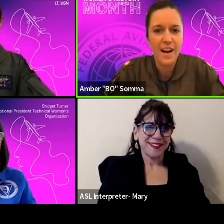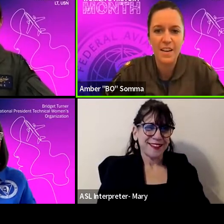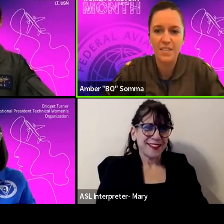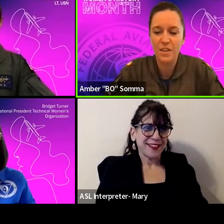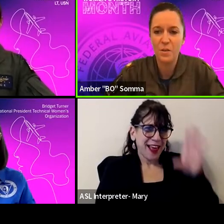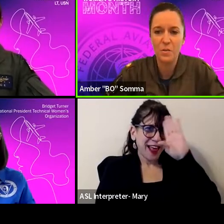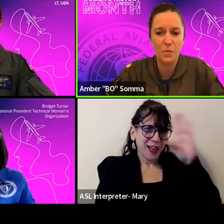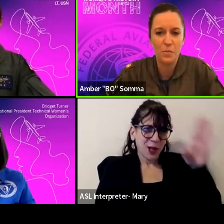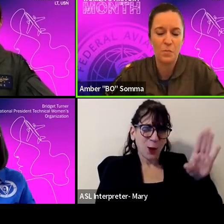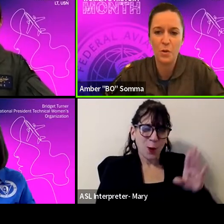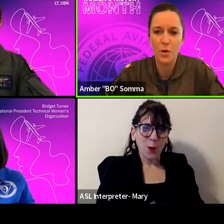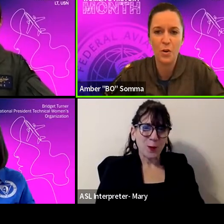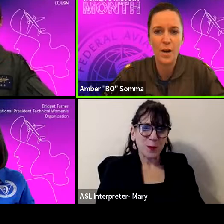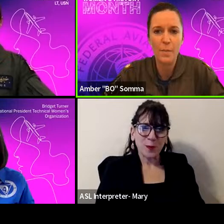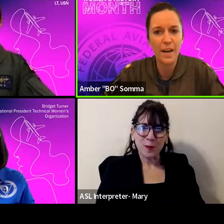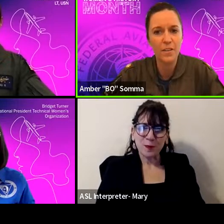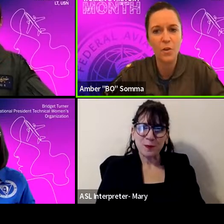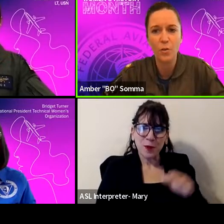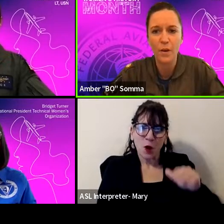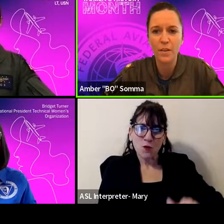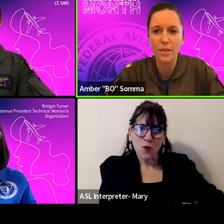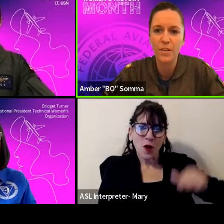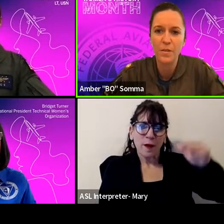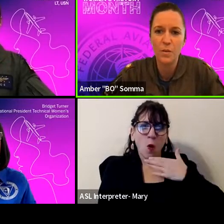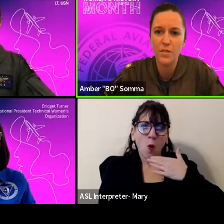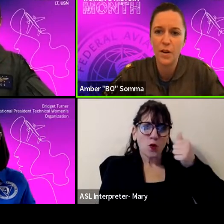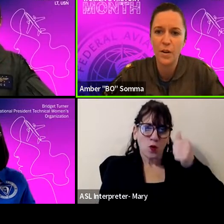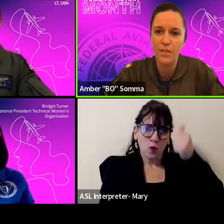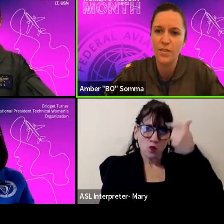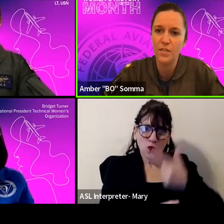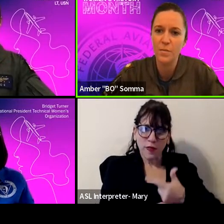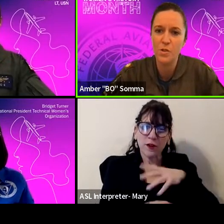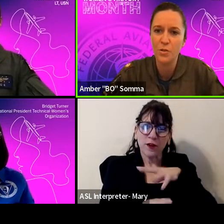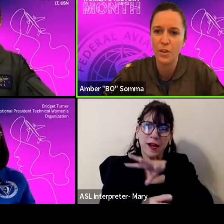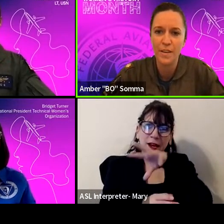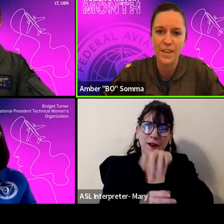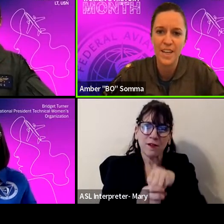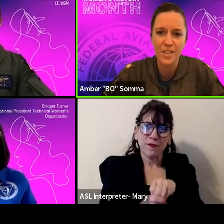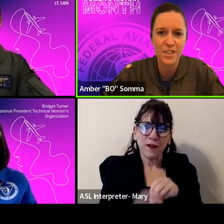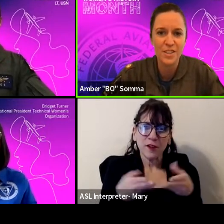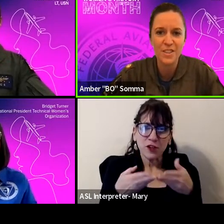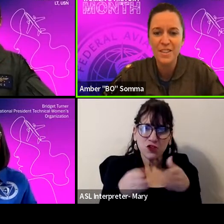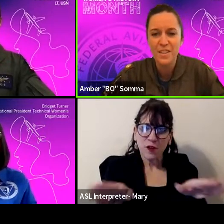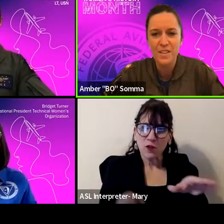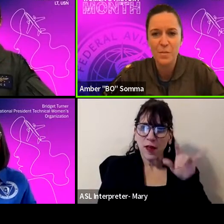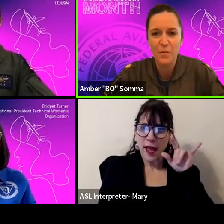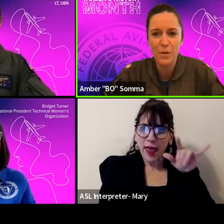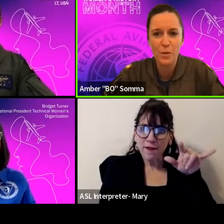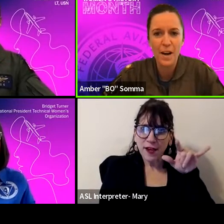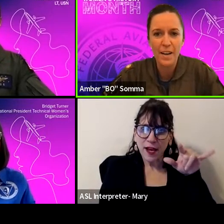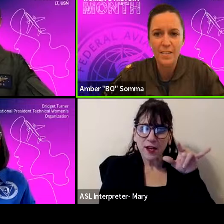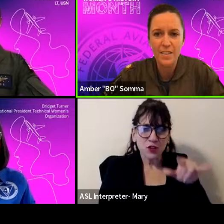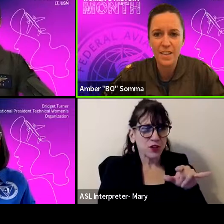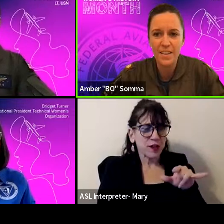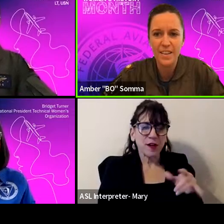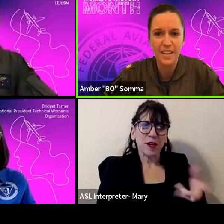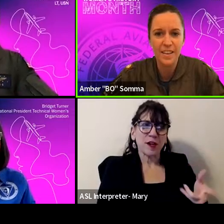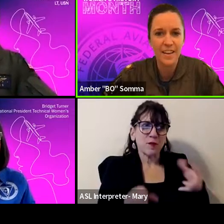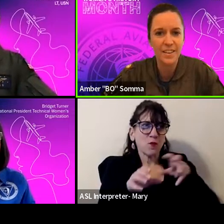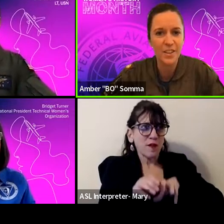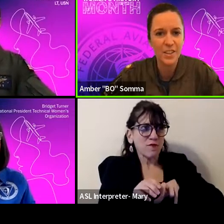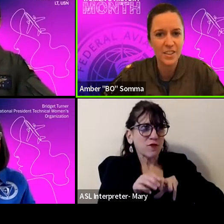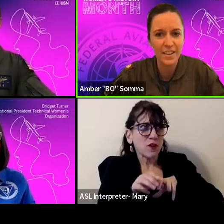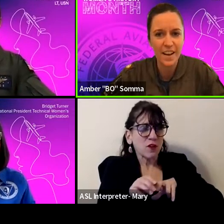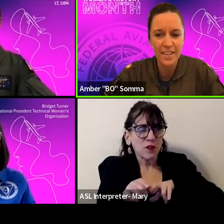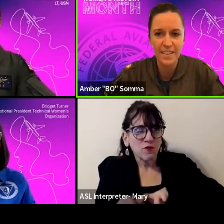Hi. So growing up, I had an older brother that was involved in some general aviation. Took me for a ride as a kid. I